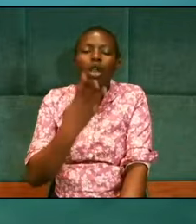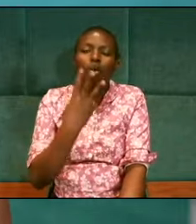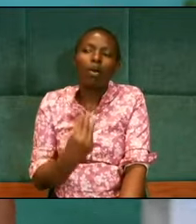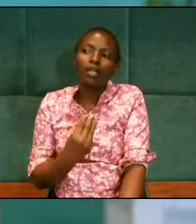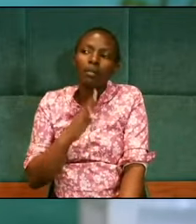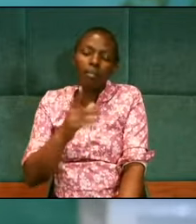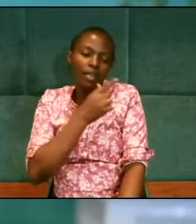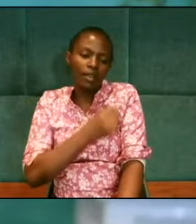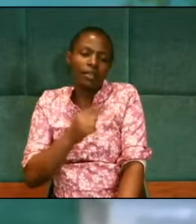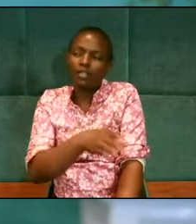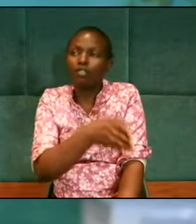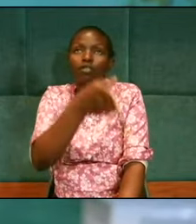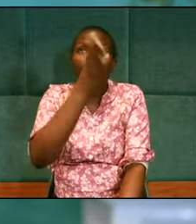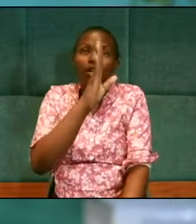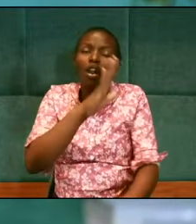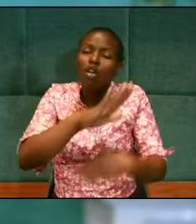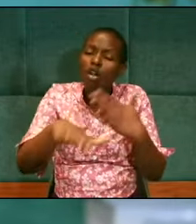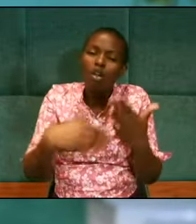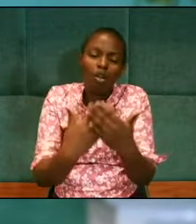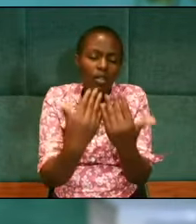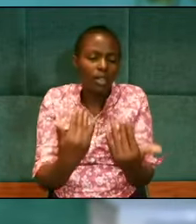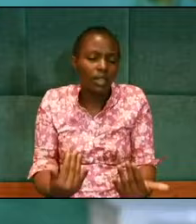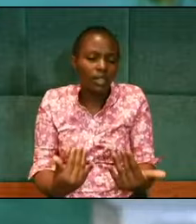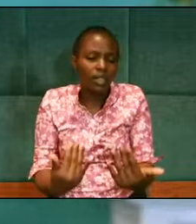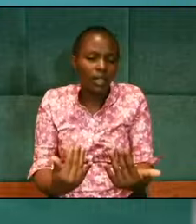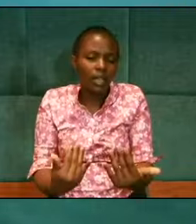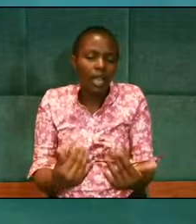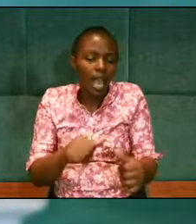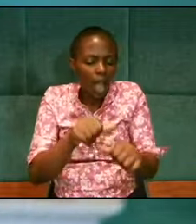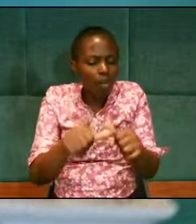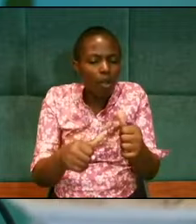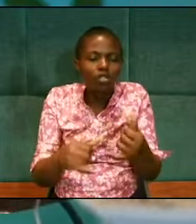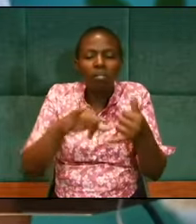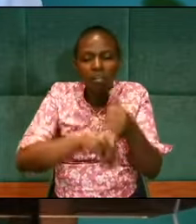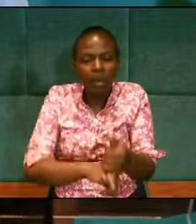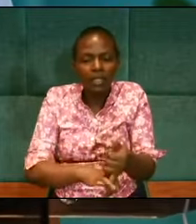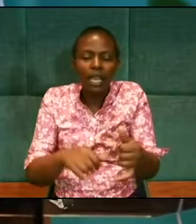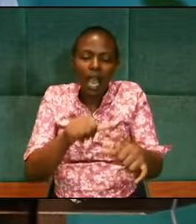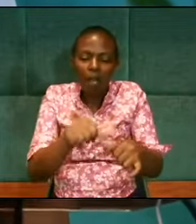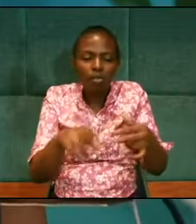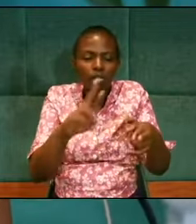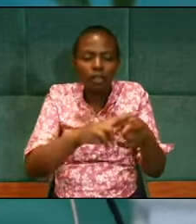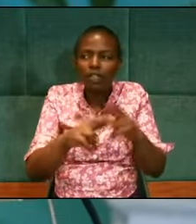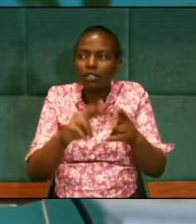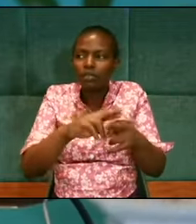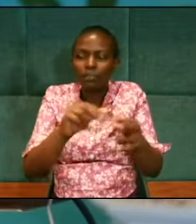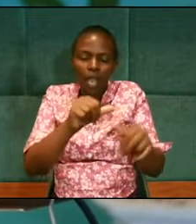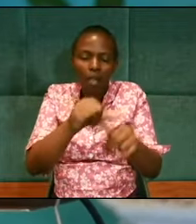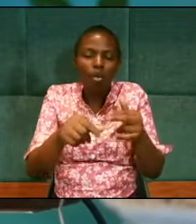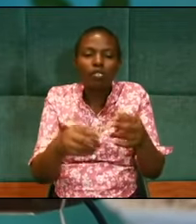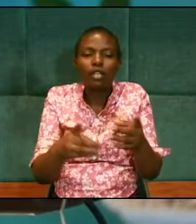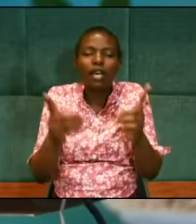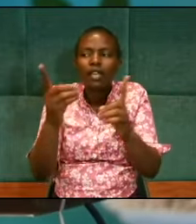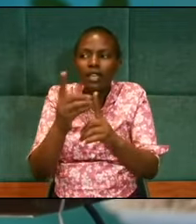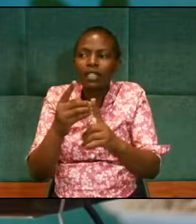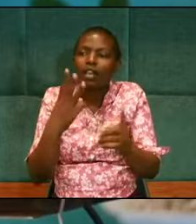regarding marriage, anything regarding dating, anything regarding courtship, I want to surrender to